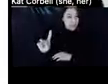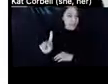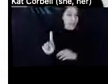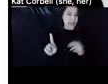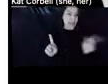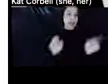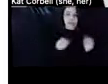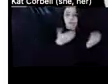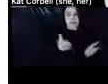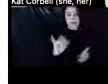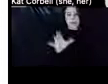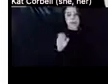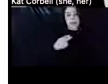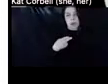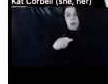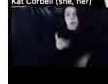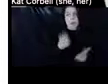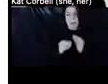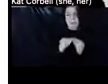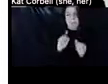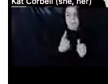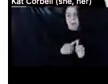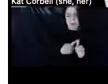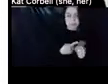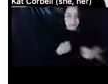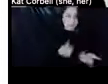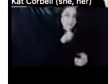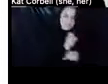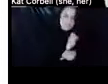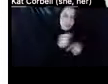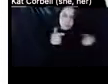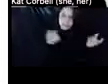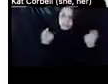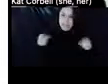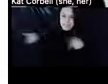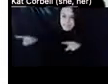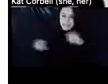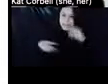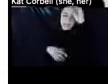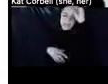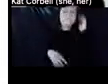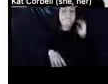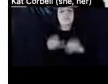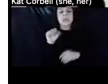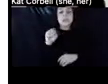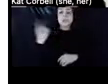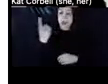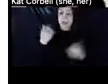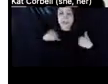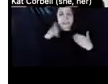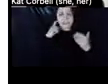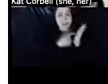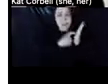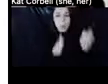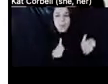maybe we need to fix those first. So like literally this is happening. Um, so always having a witness and an advocate